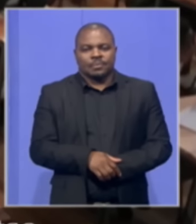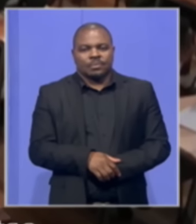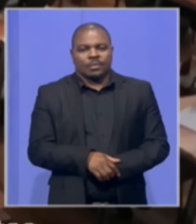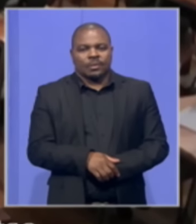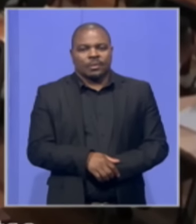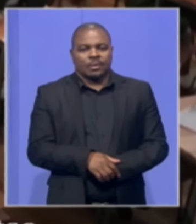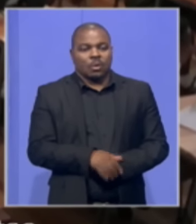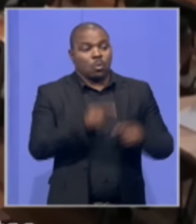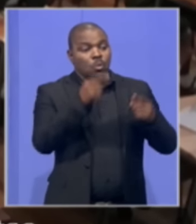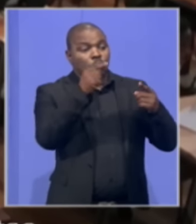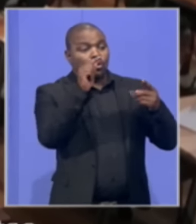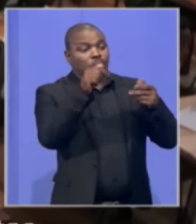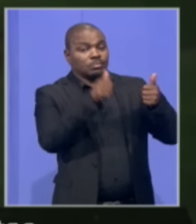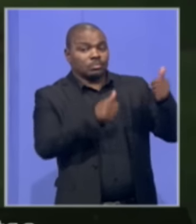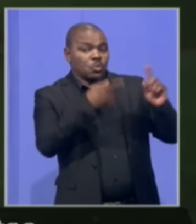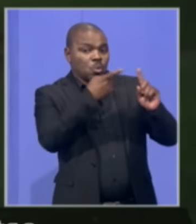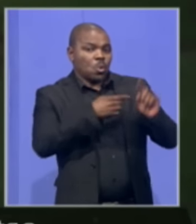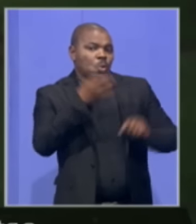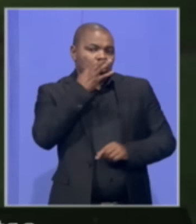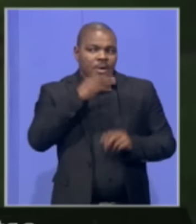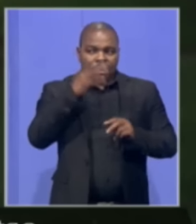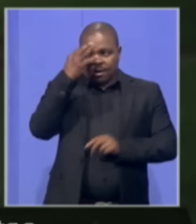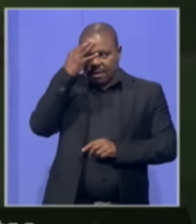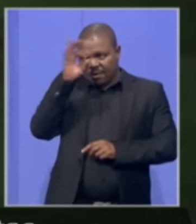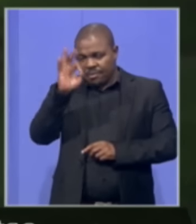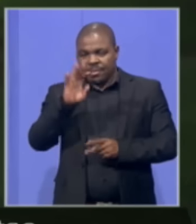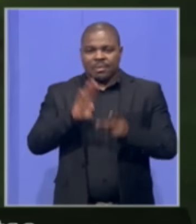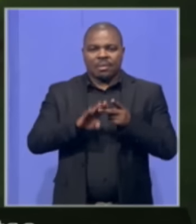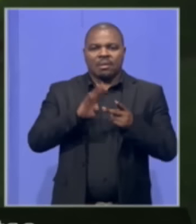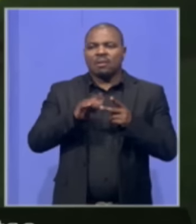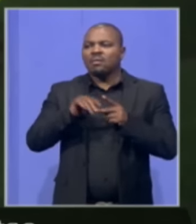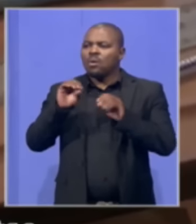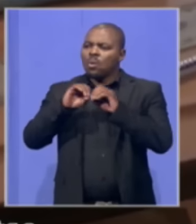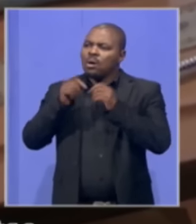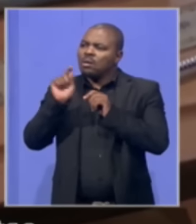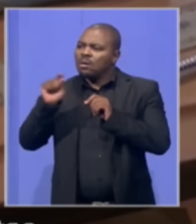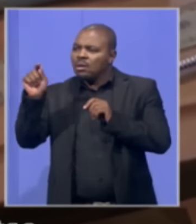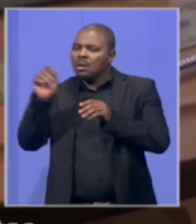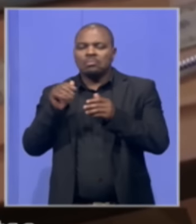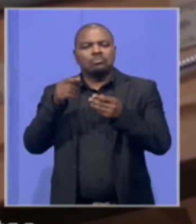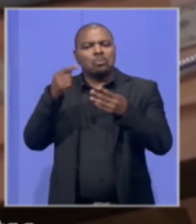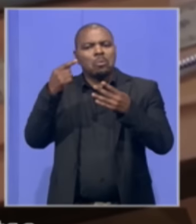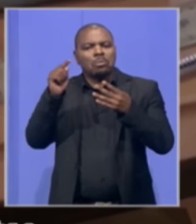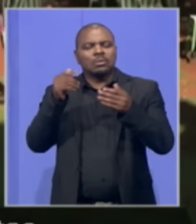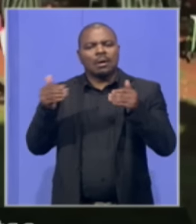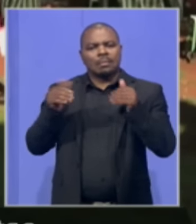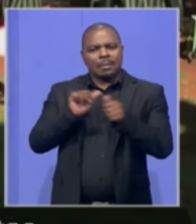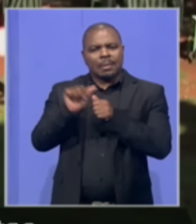Burundi ka karetso a re tsamaisa matlo le mo mafapheng a puso le ditlamo tsa yona a tokafetse.